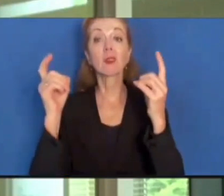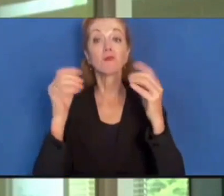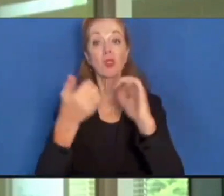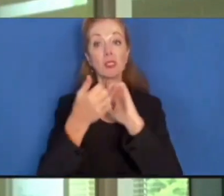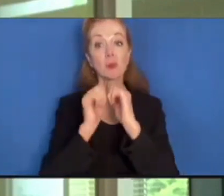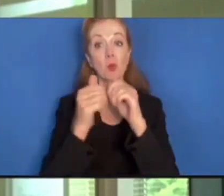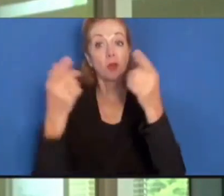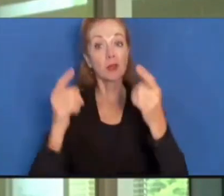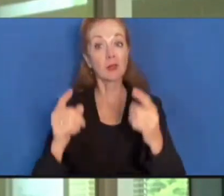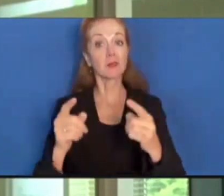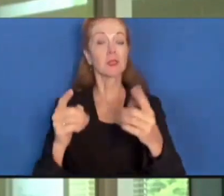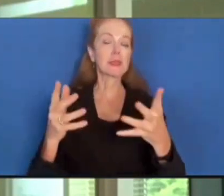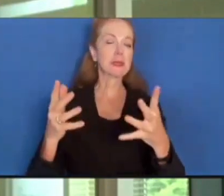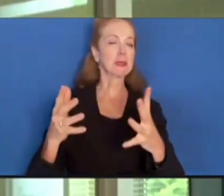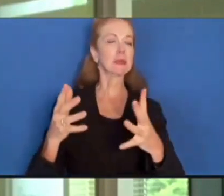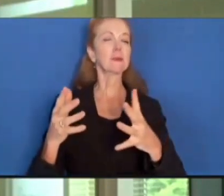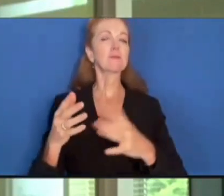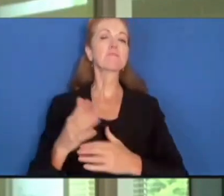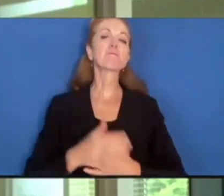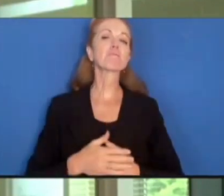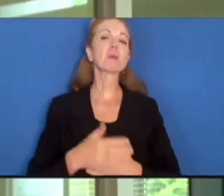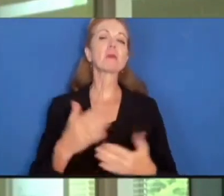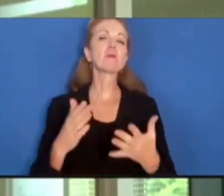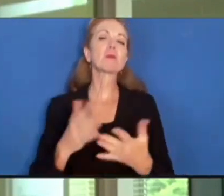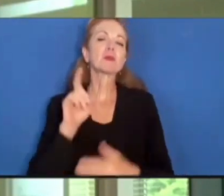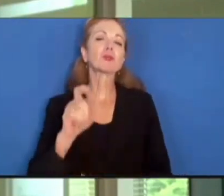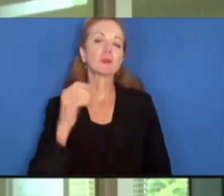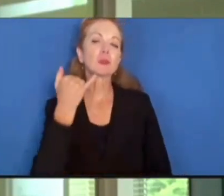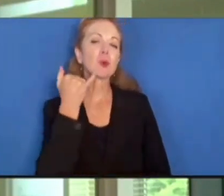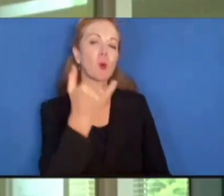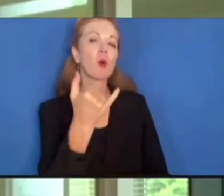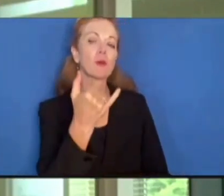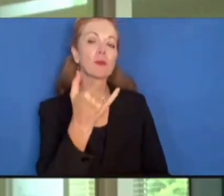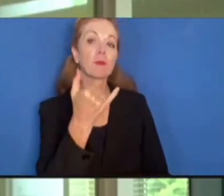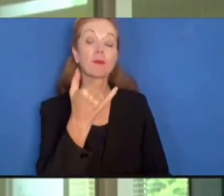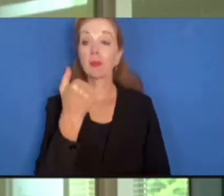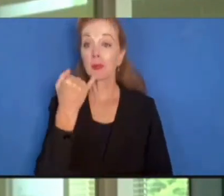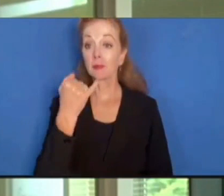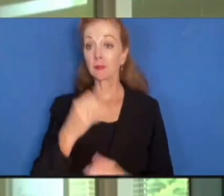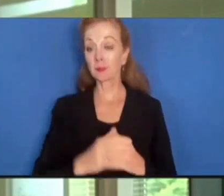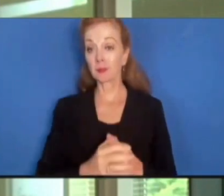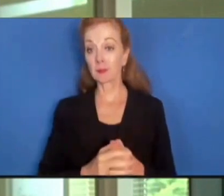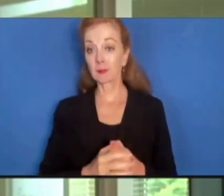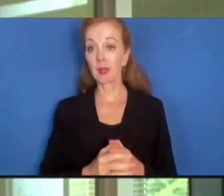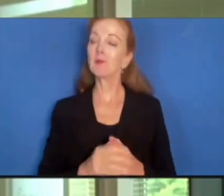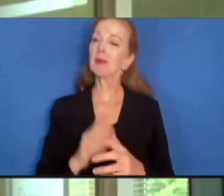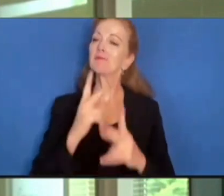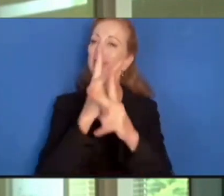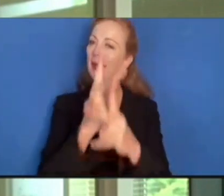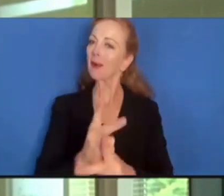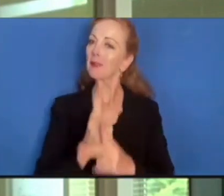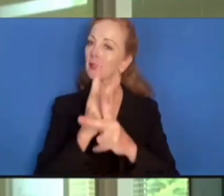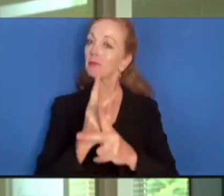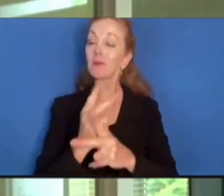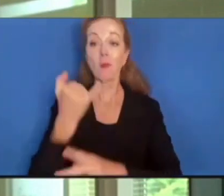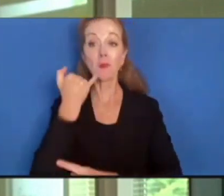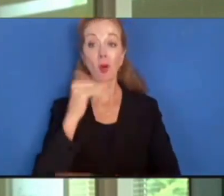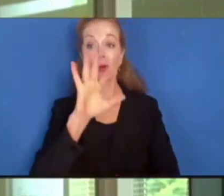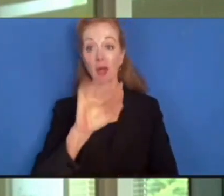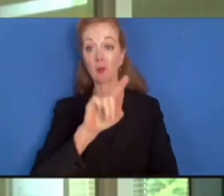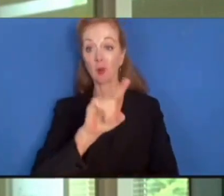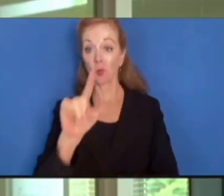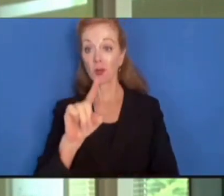probably should give us a call. If nothing else, go ahead, err on the side of caution, call 911, a patrol officer